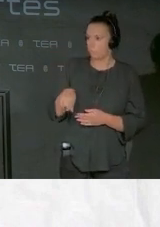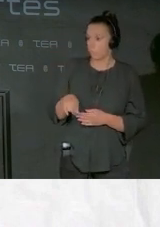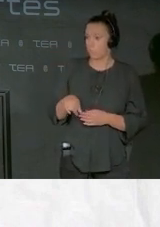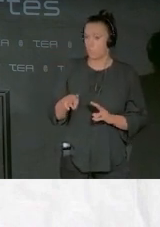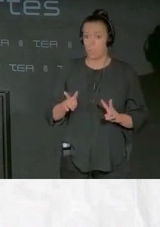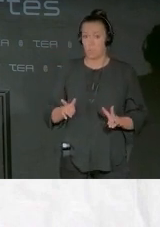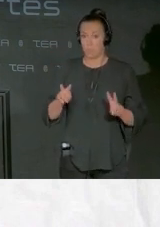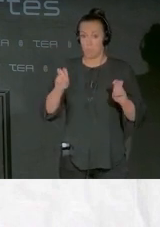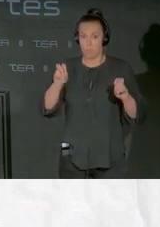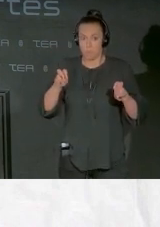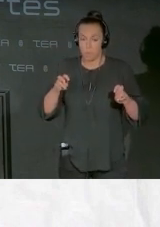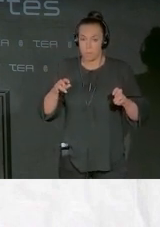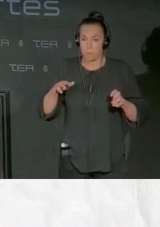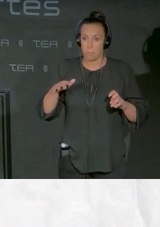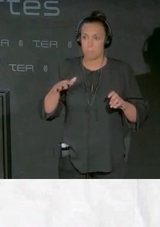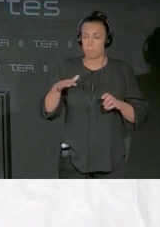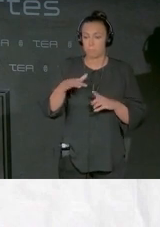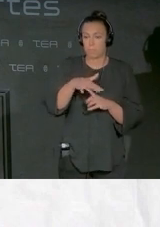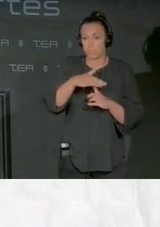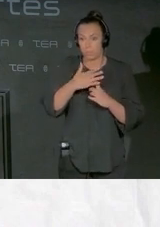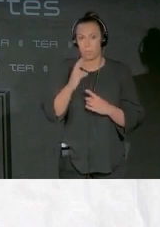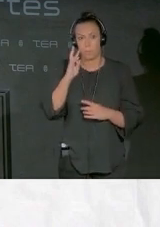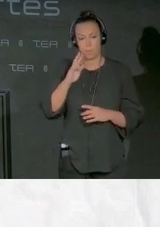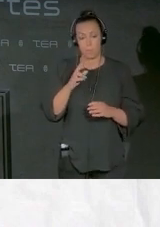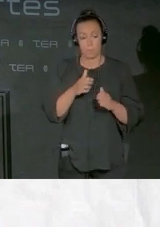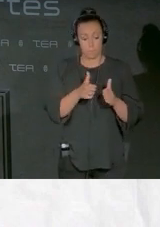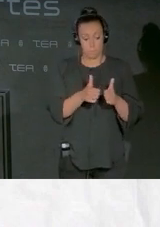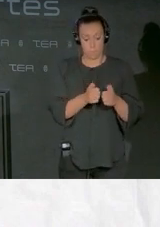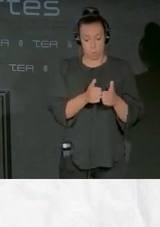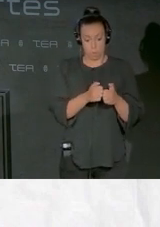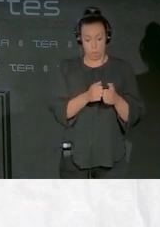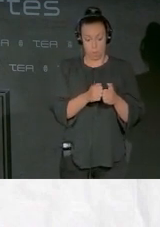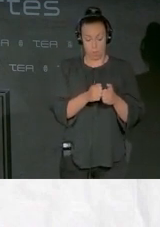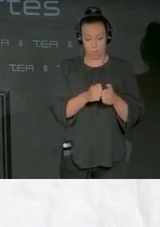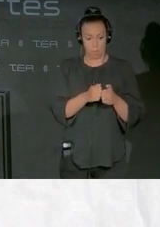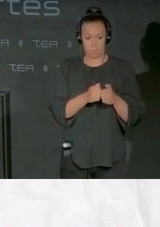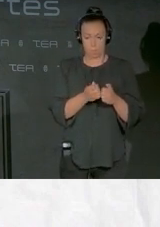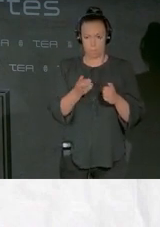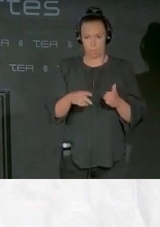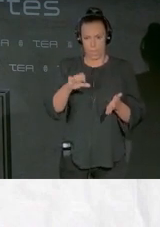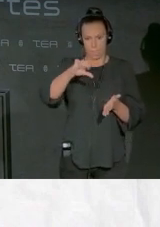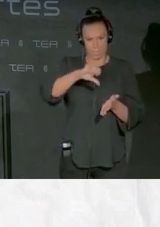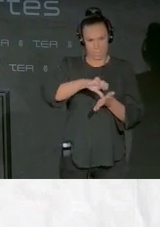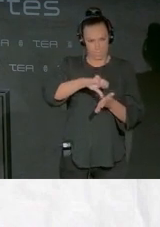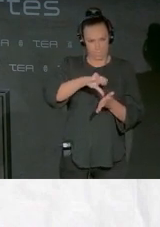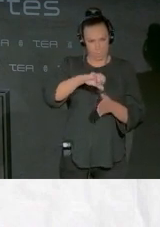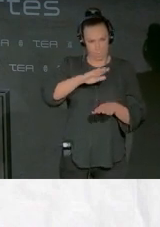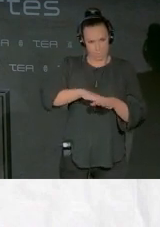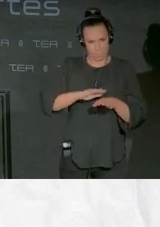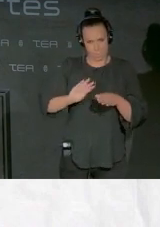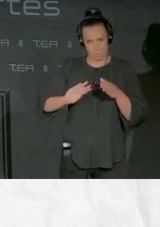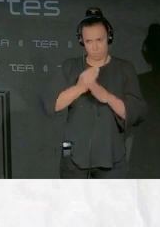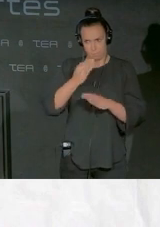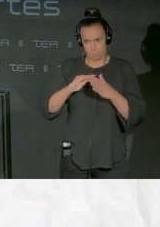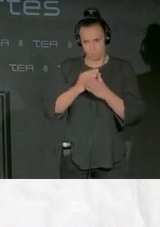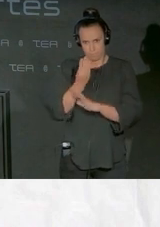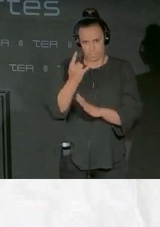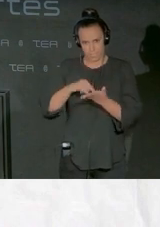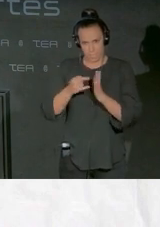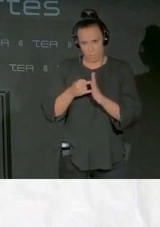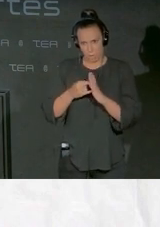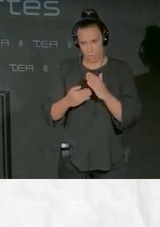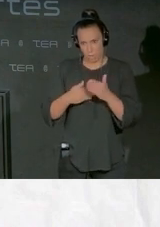are a center of technological development, and also virtual production, which is an interesting spillover, where